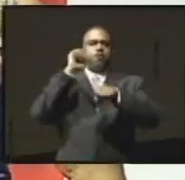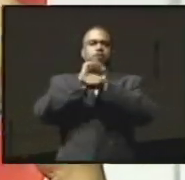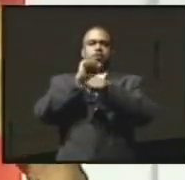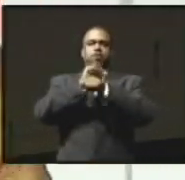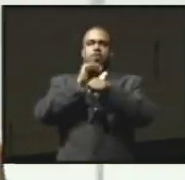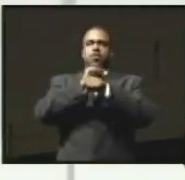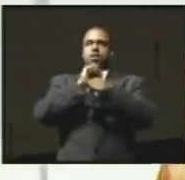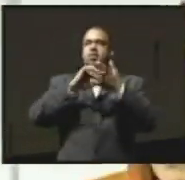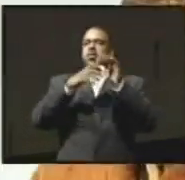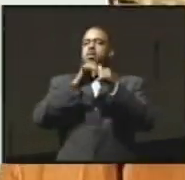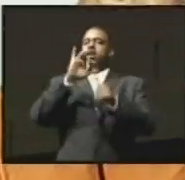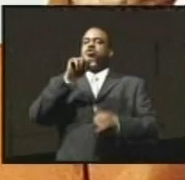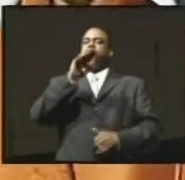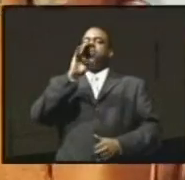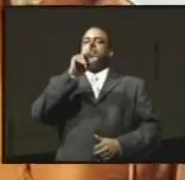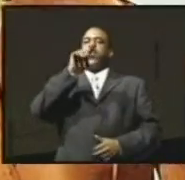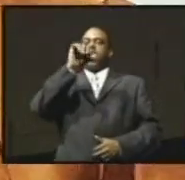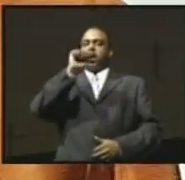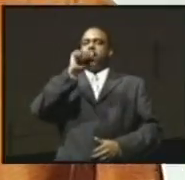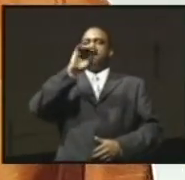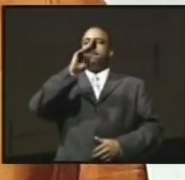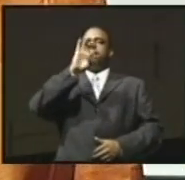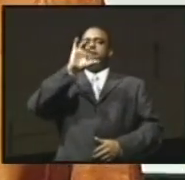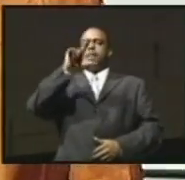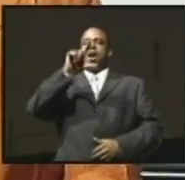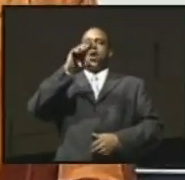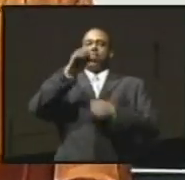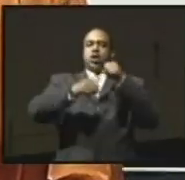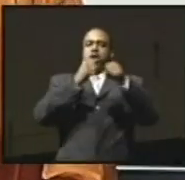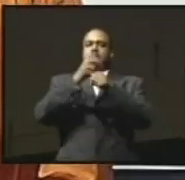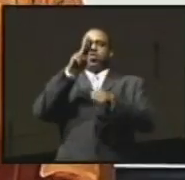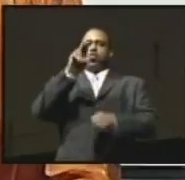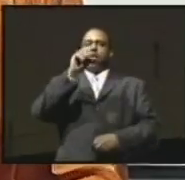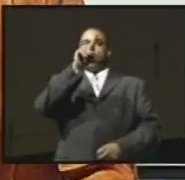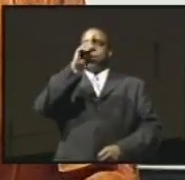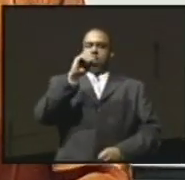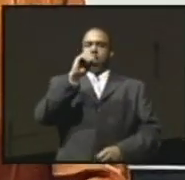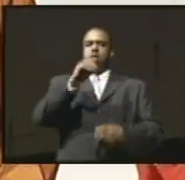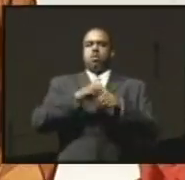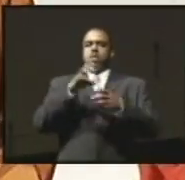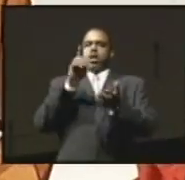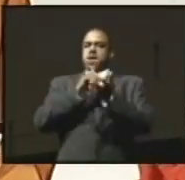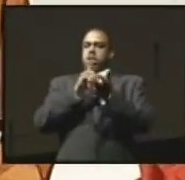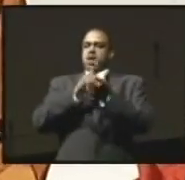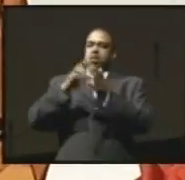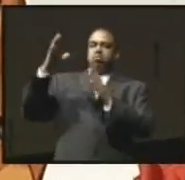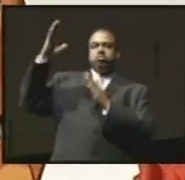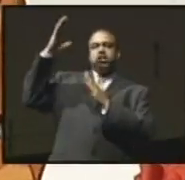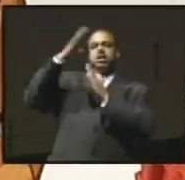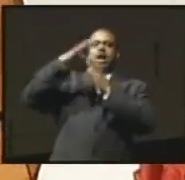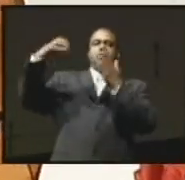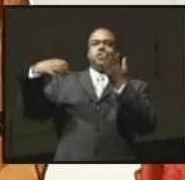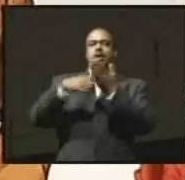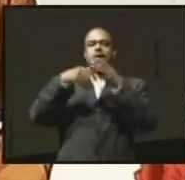Mrs. Juvetta Bell, 2010 Fight for Freedom Fund Dinner top ticket seller.